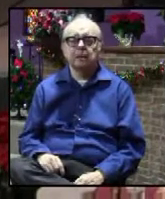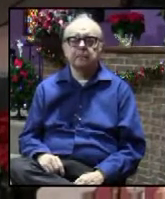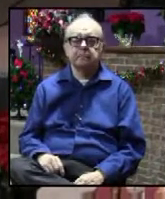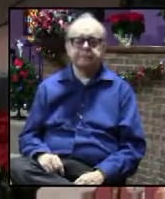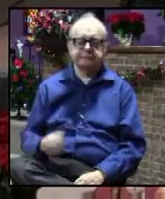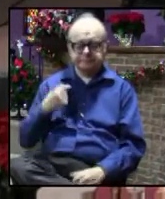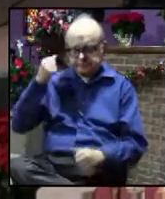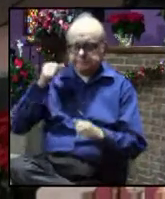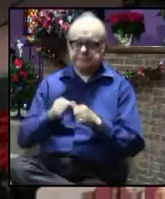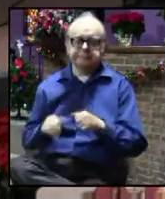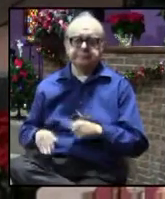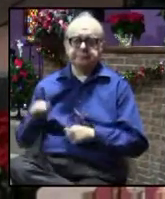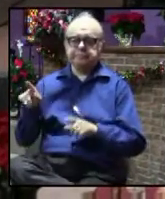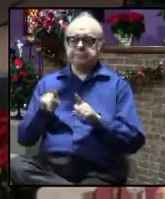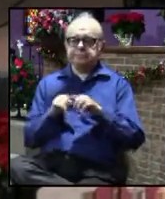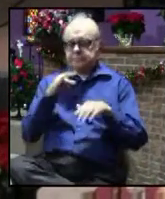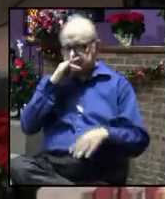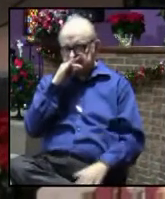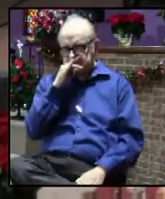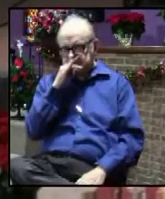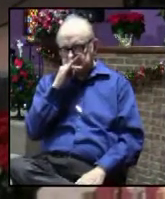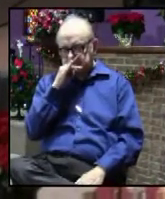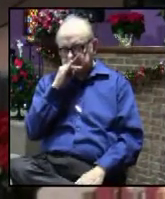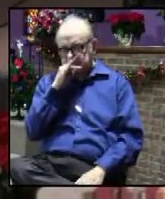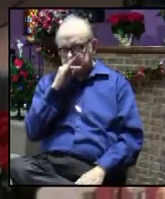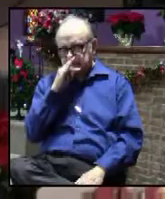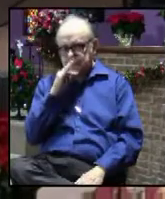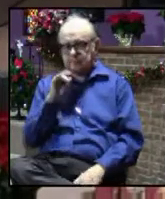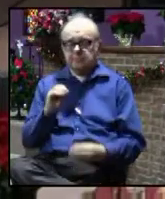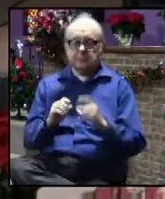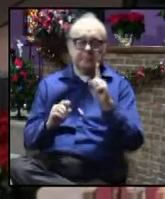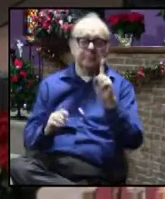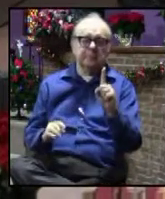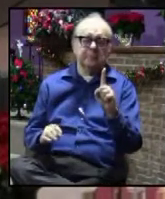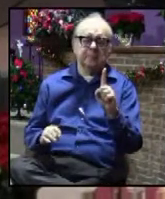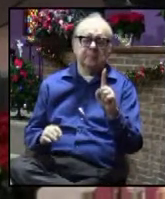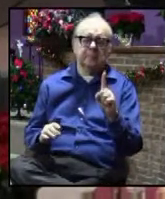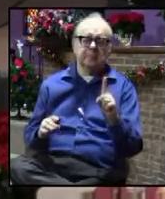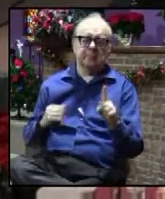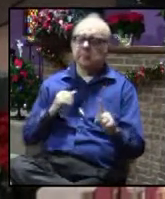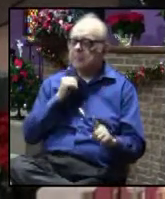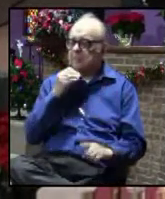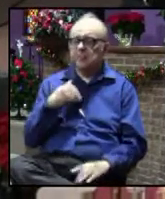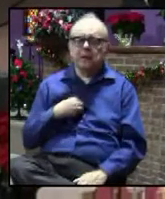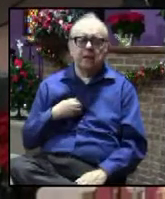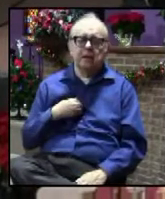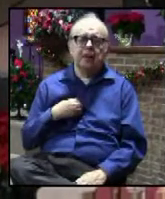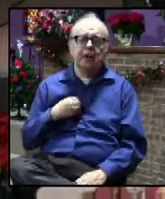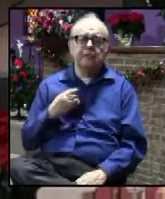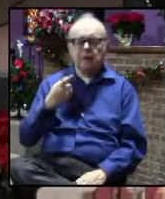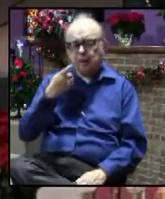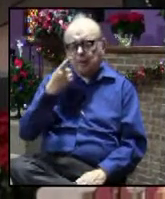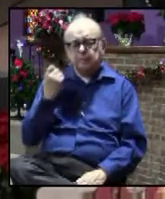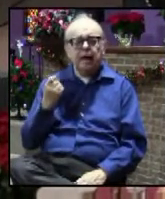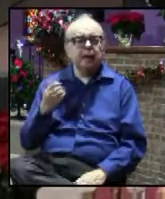I remember growing up as a kid. Number one, we didn't have Black Friday.